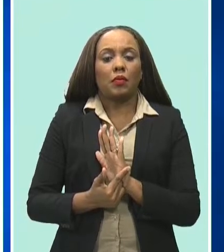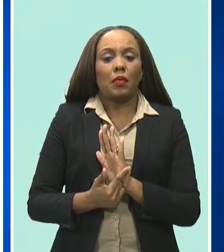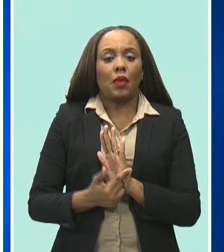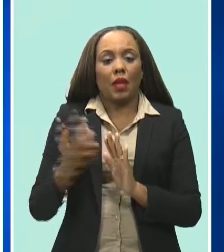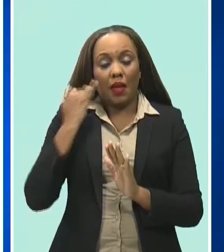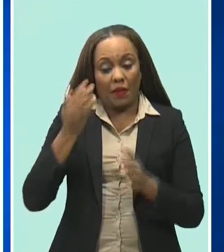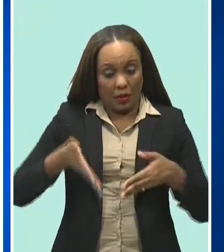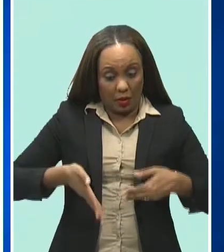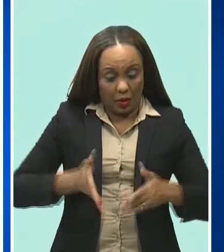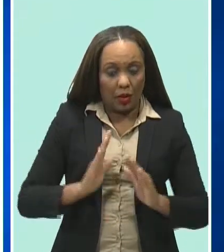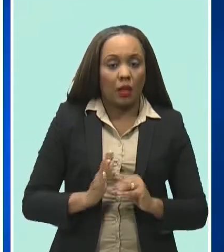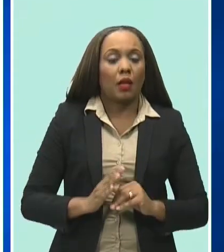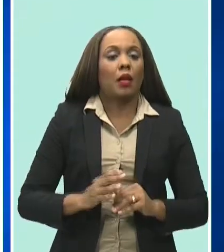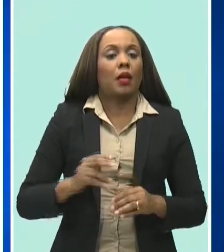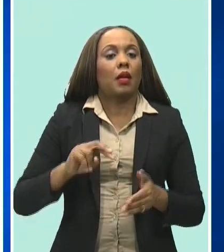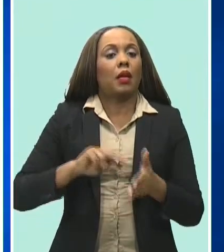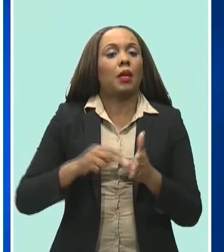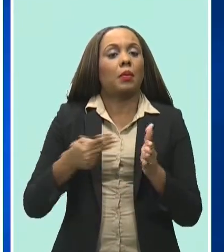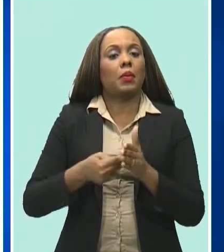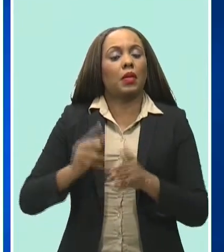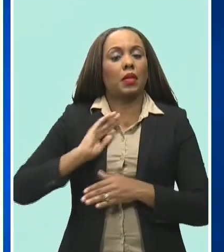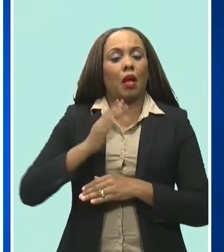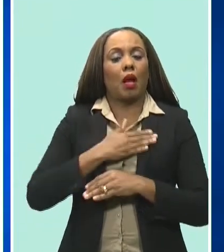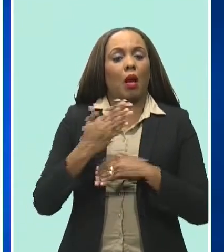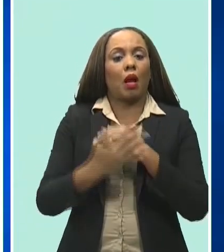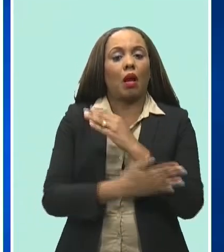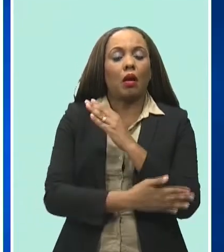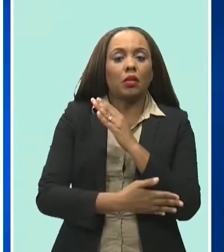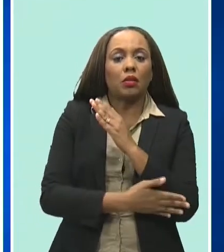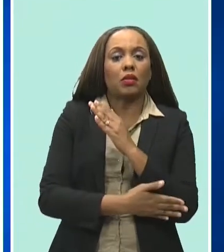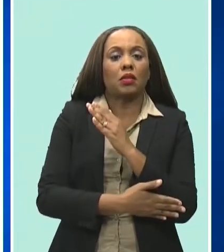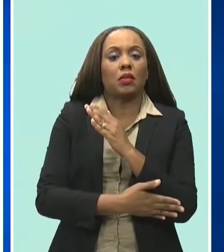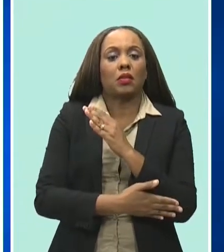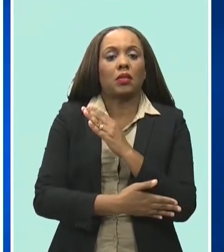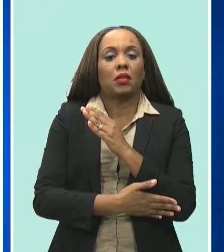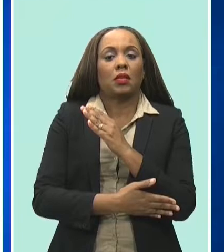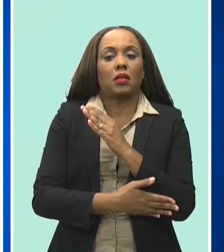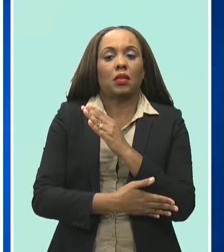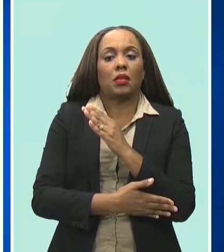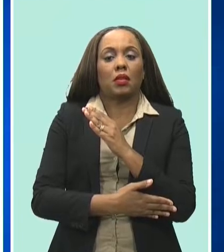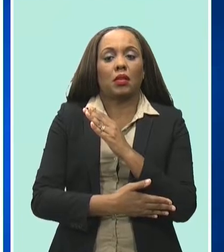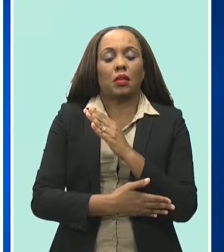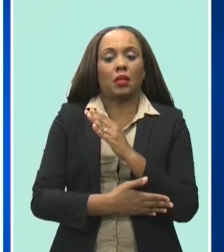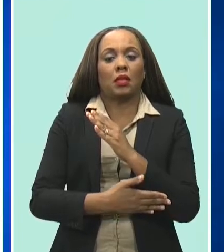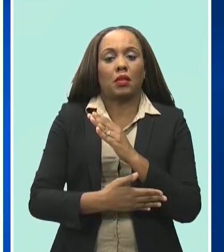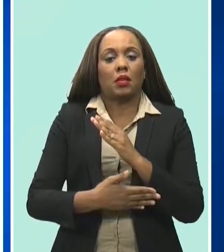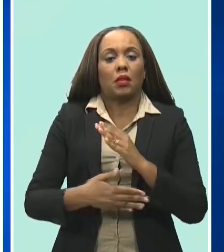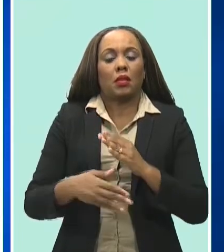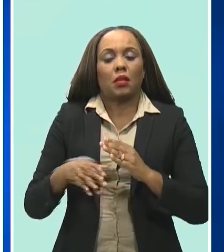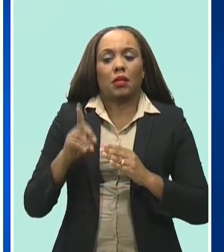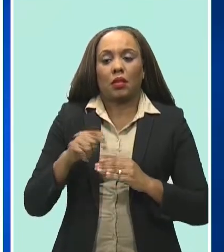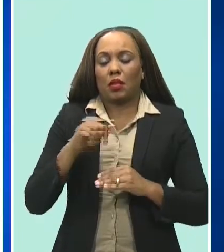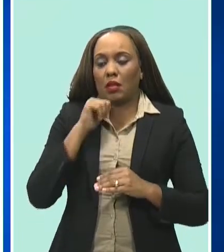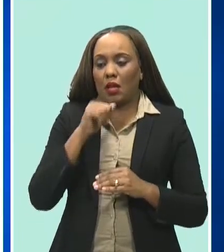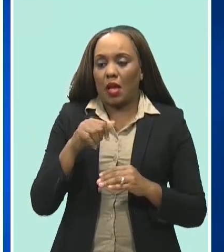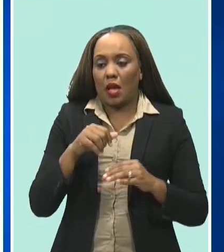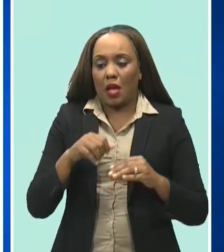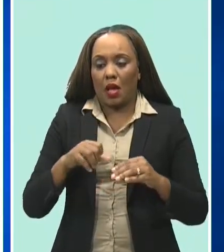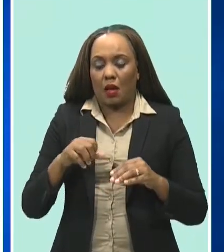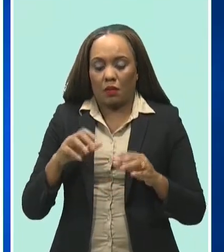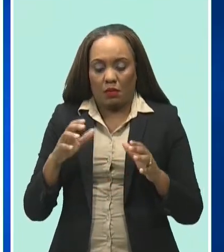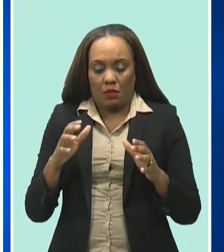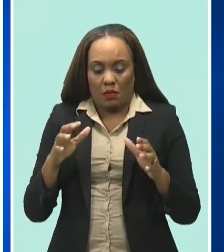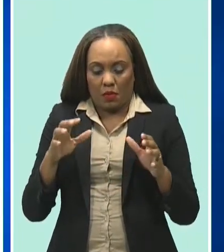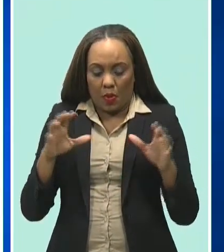put our countries in a situation where that new area of production becomes dominated by